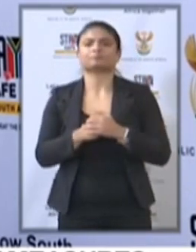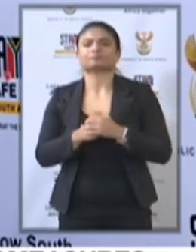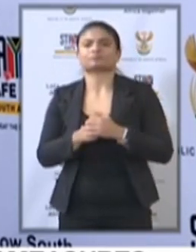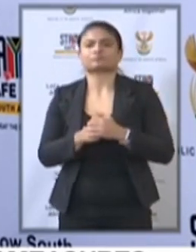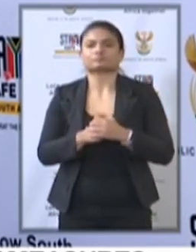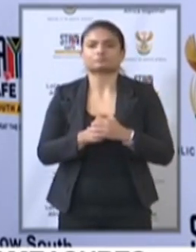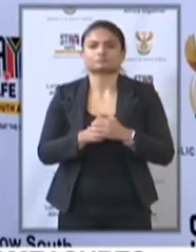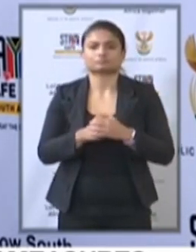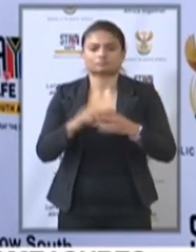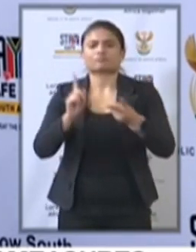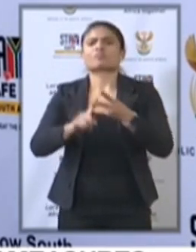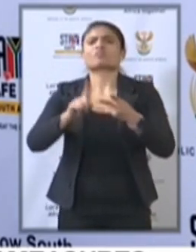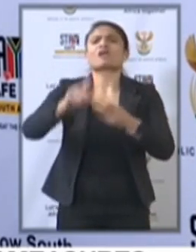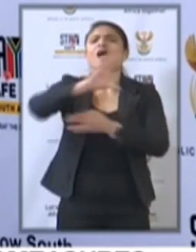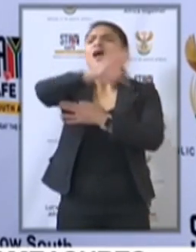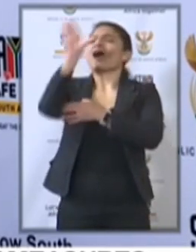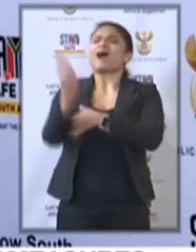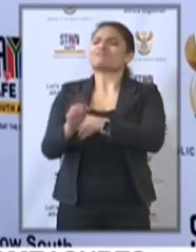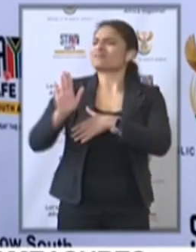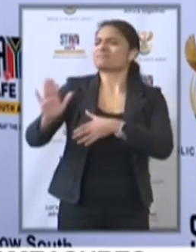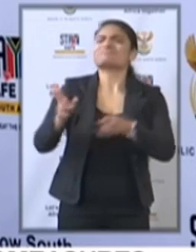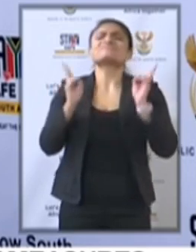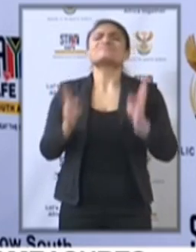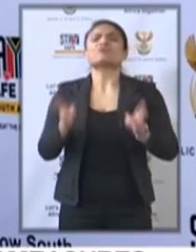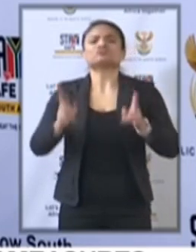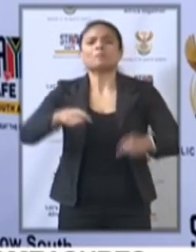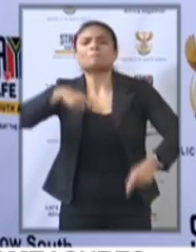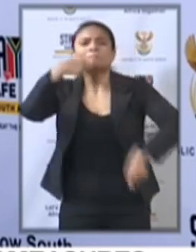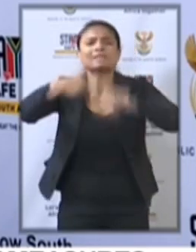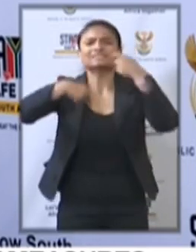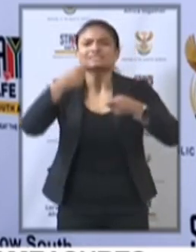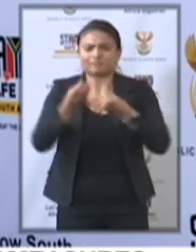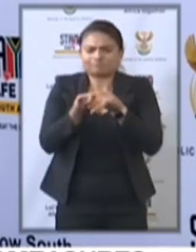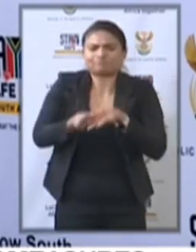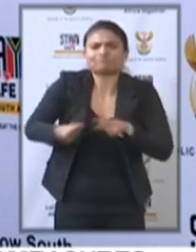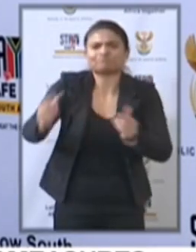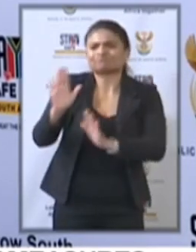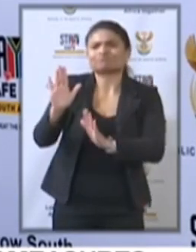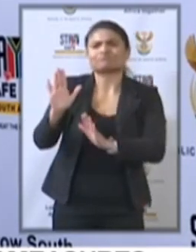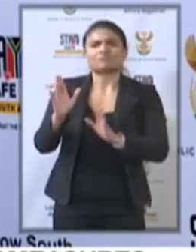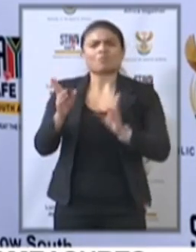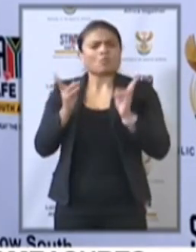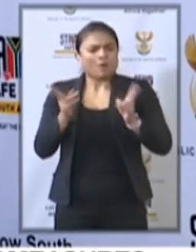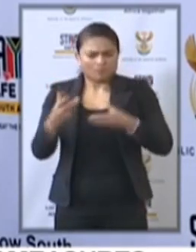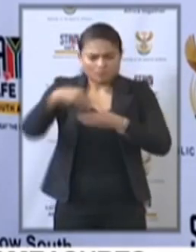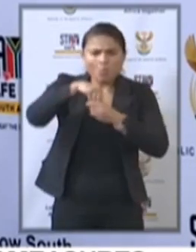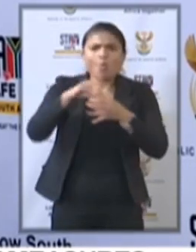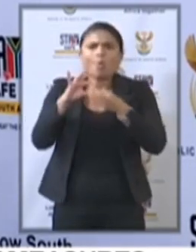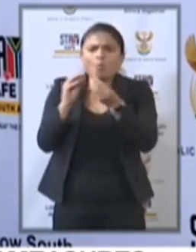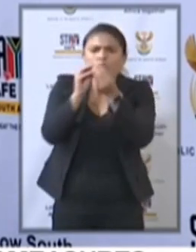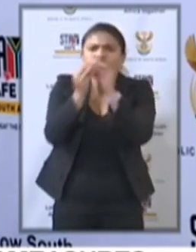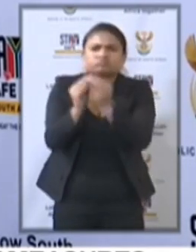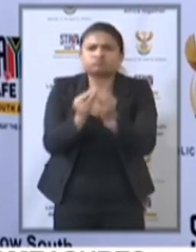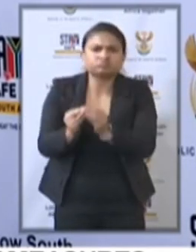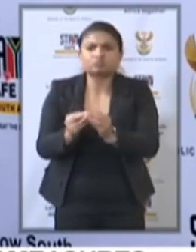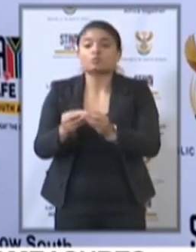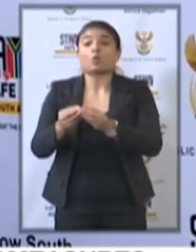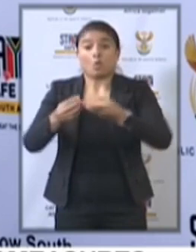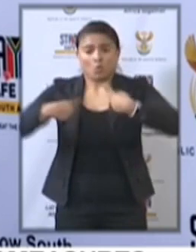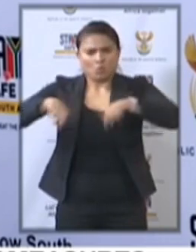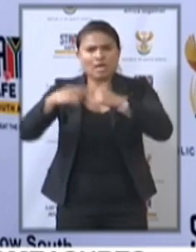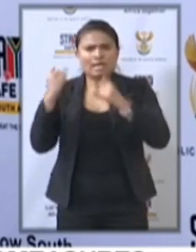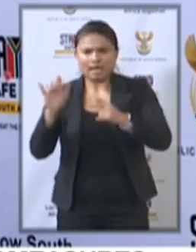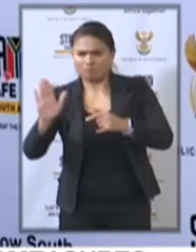that has been of interest to many people, we want to say that we are in the process of implementing multiple